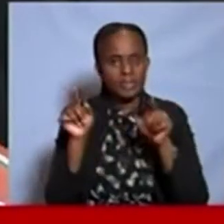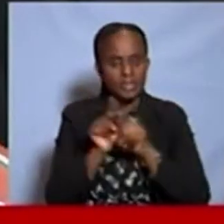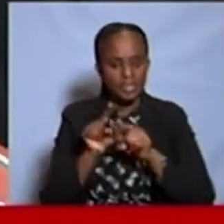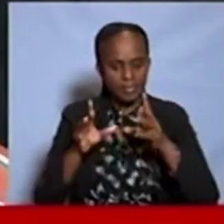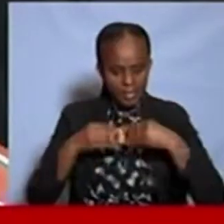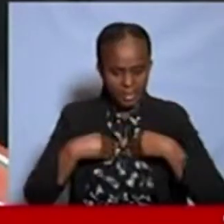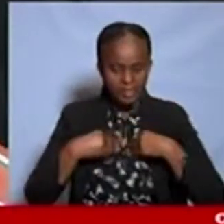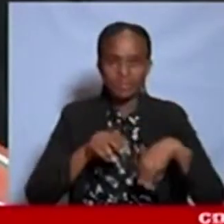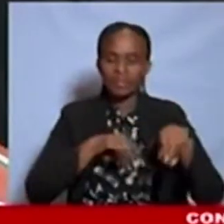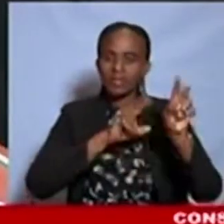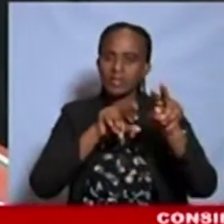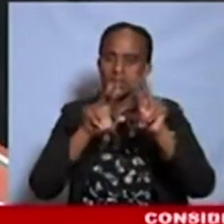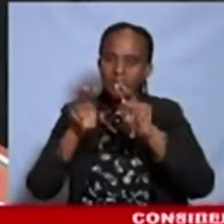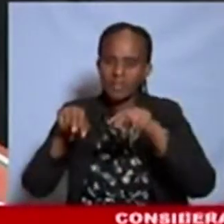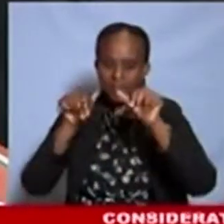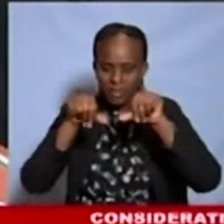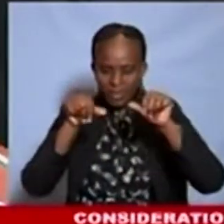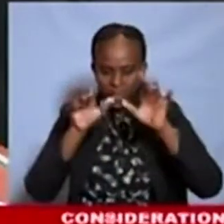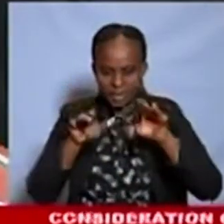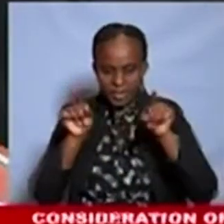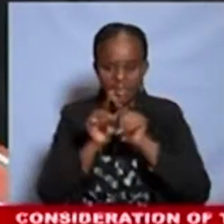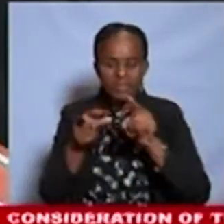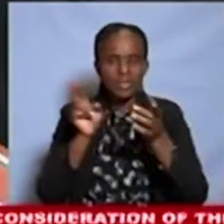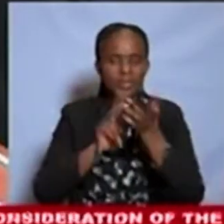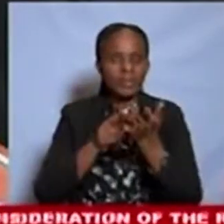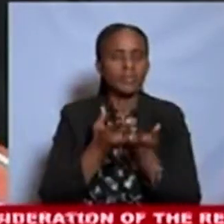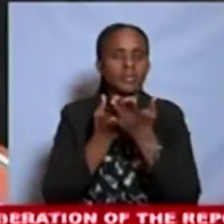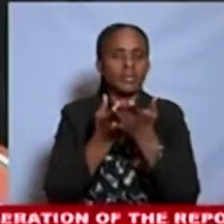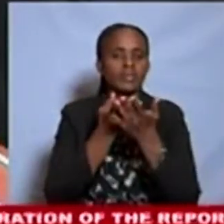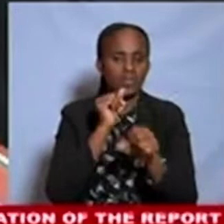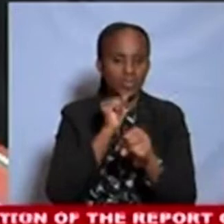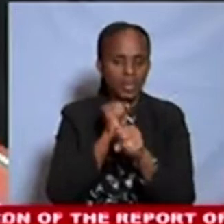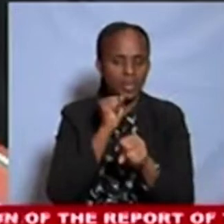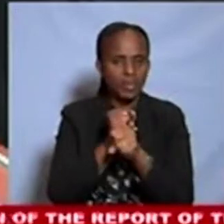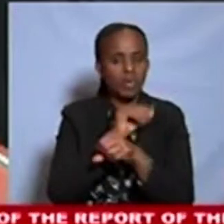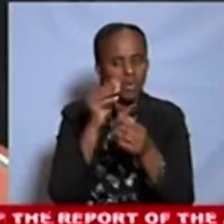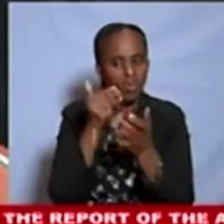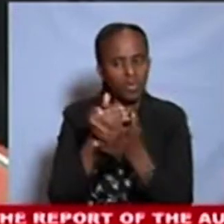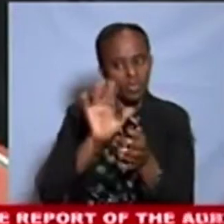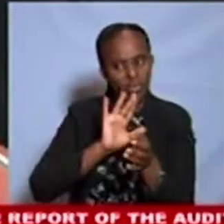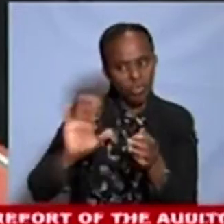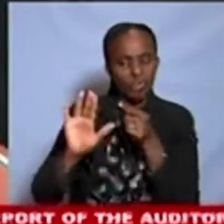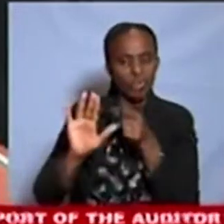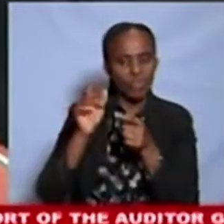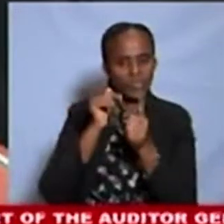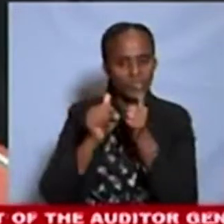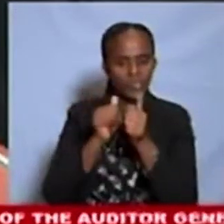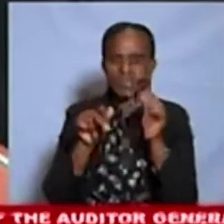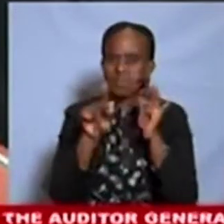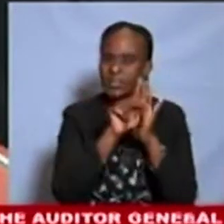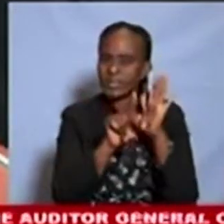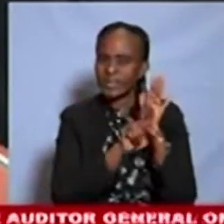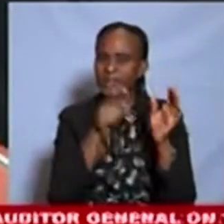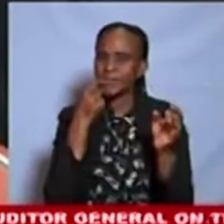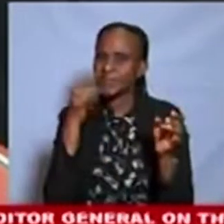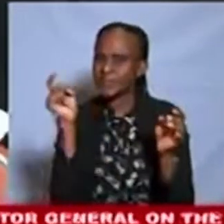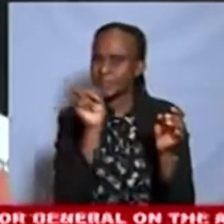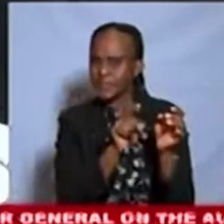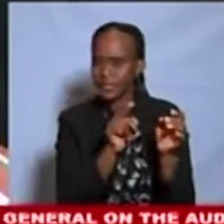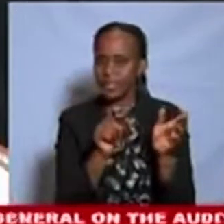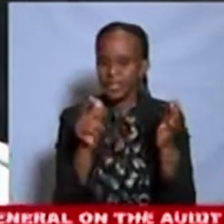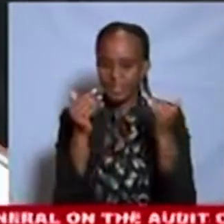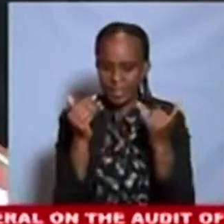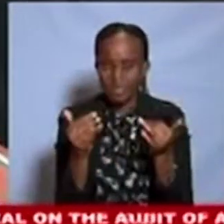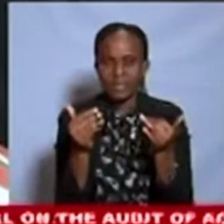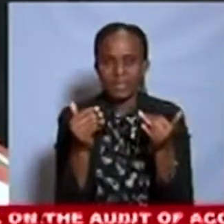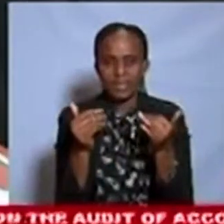the observation of the auditor and submits that the works were halted due to a policy directive, hence